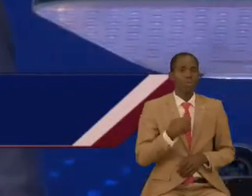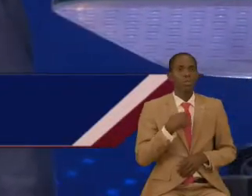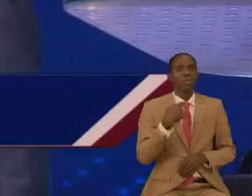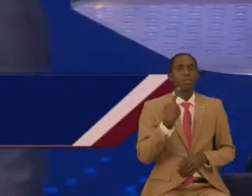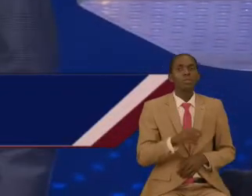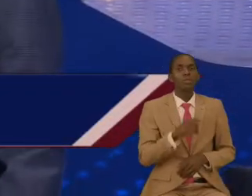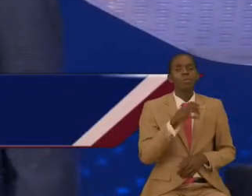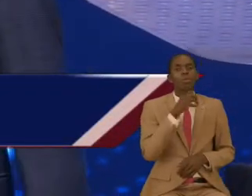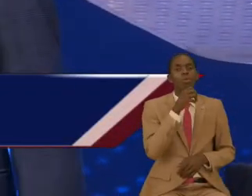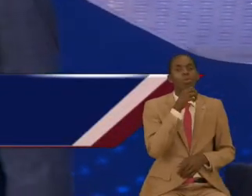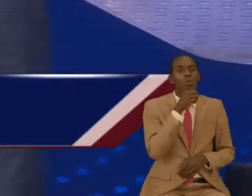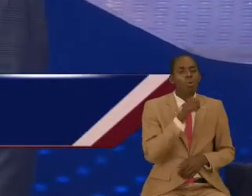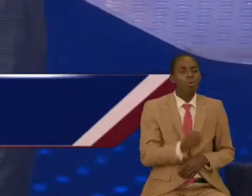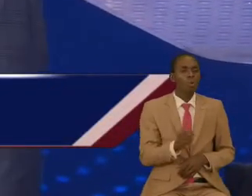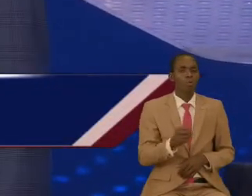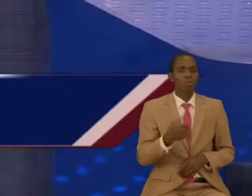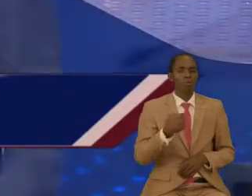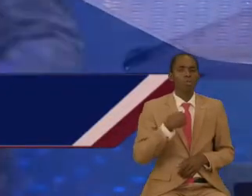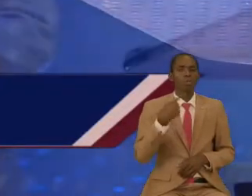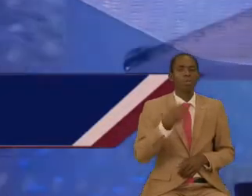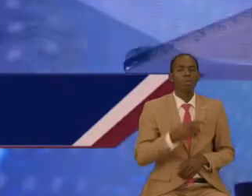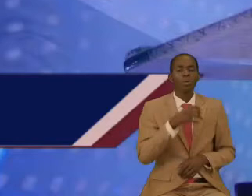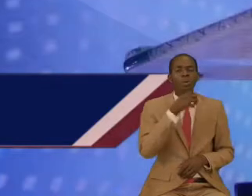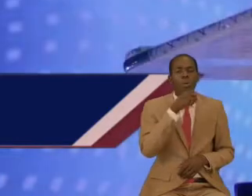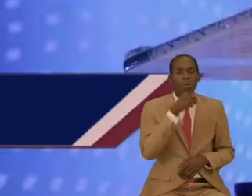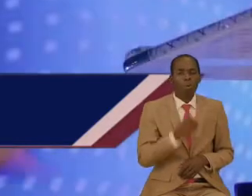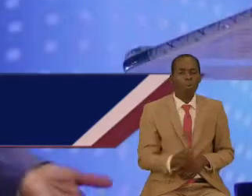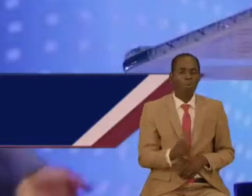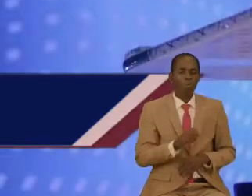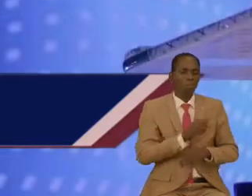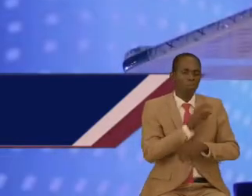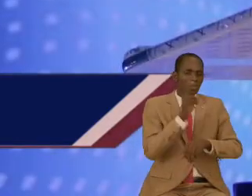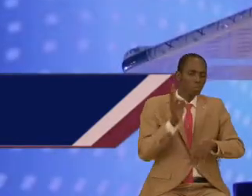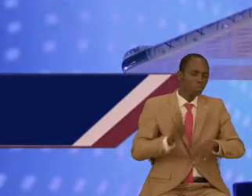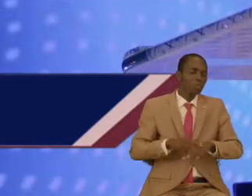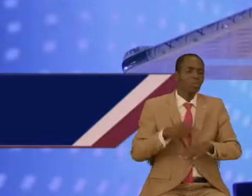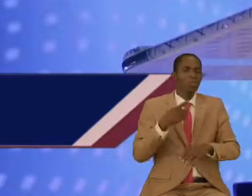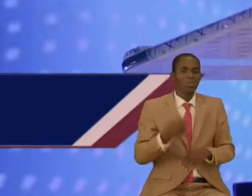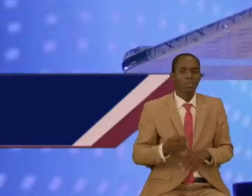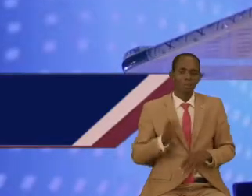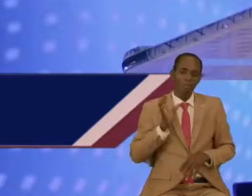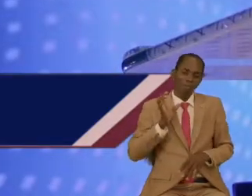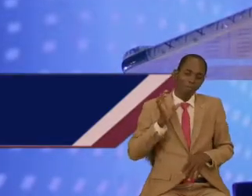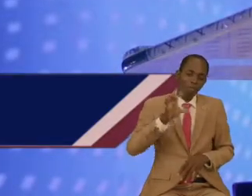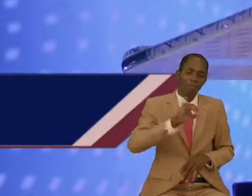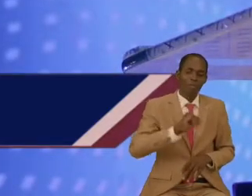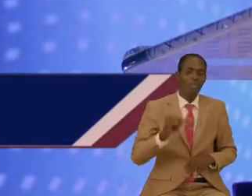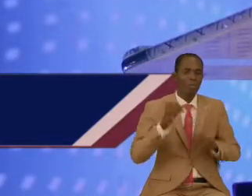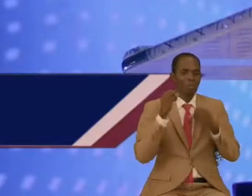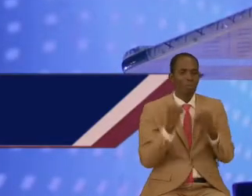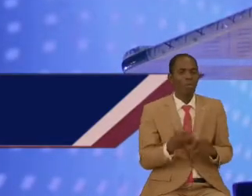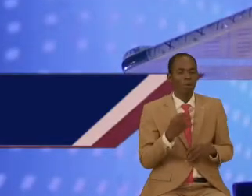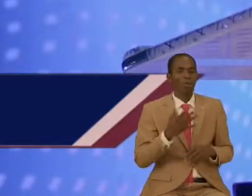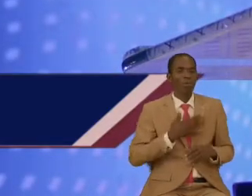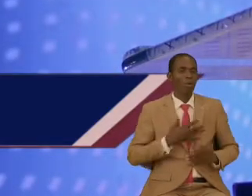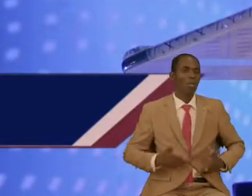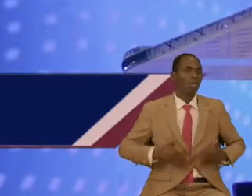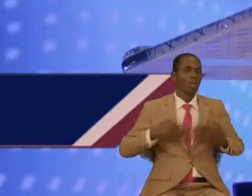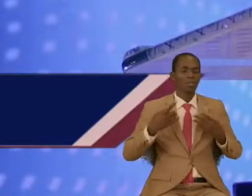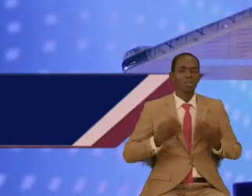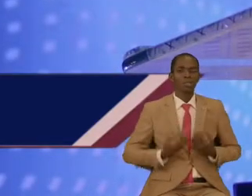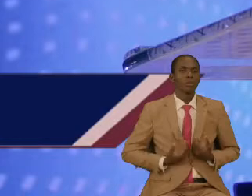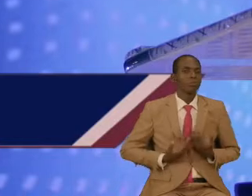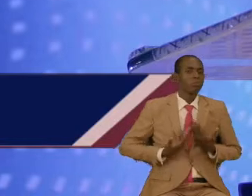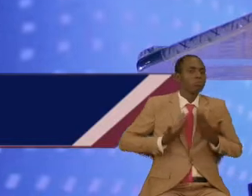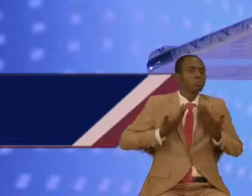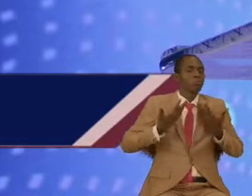me, the old nature, the propelling force of my life, the drive, the passion of my